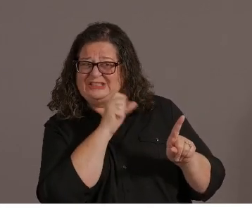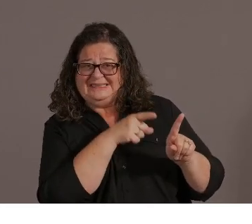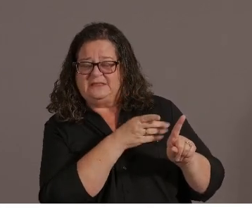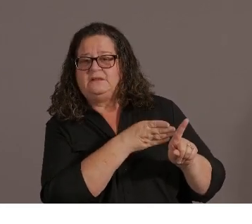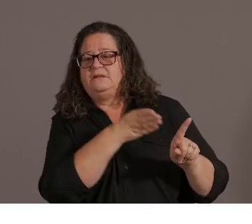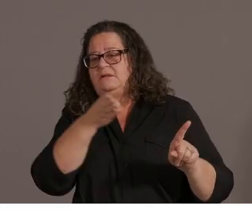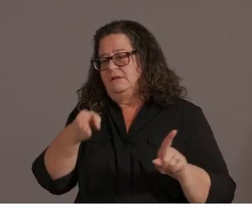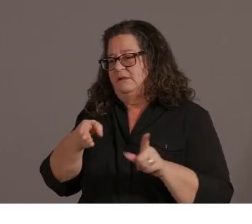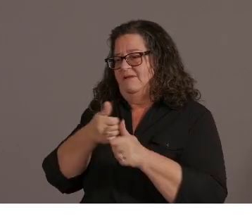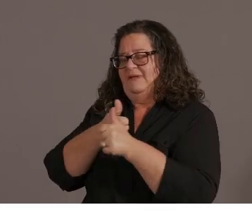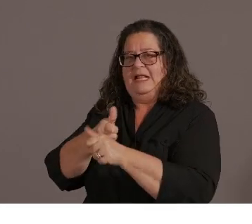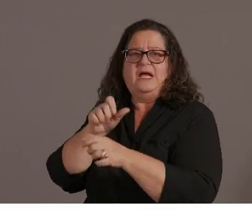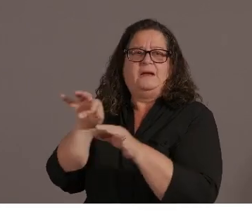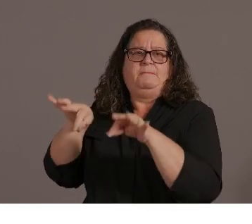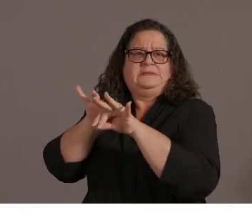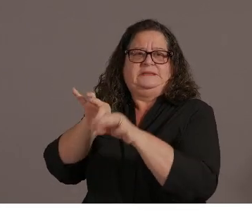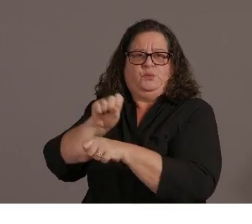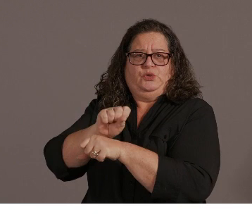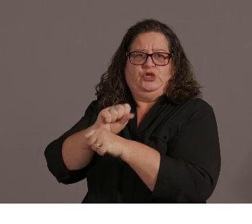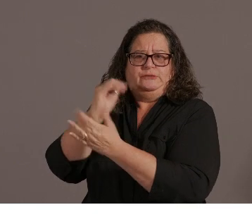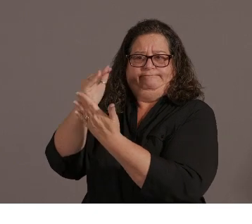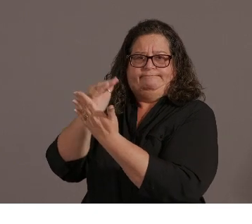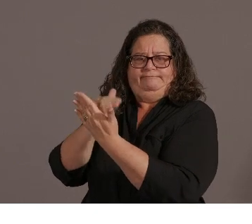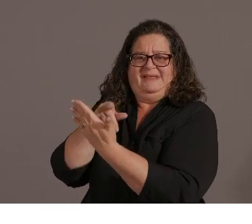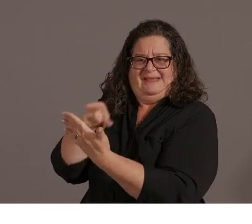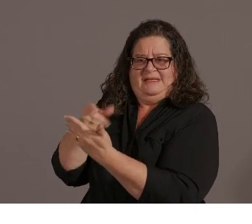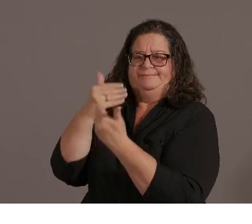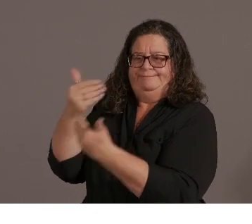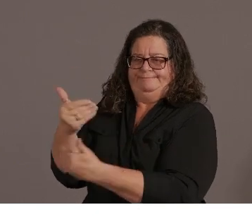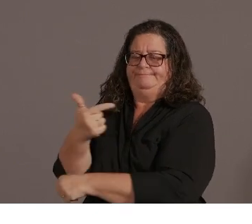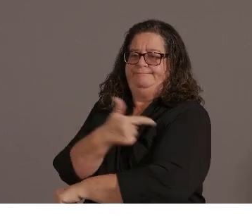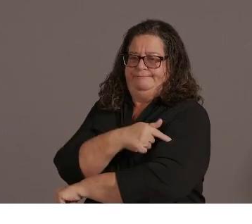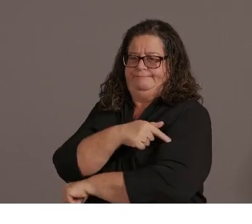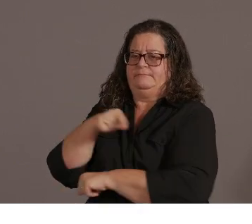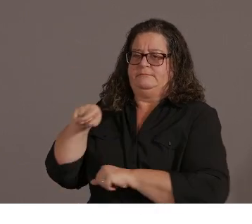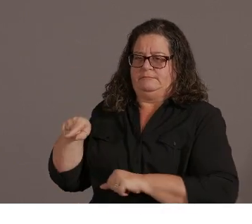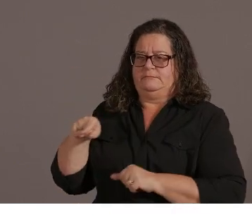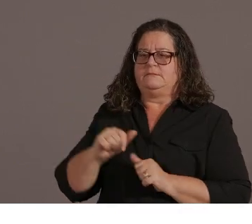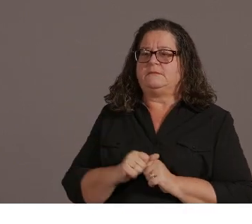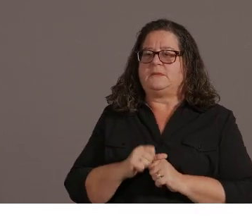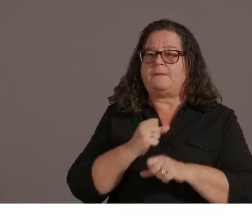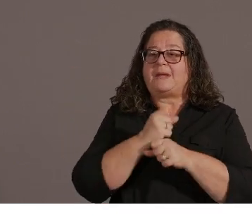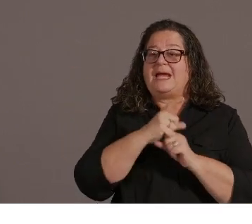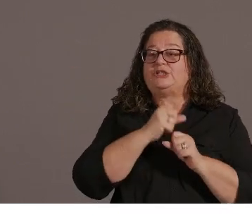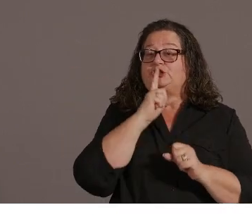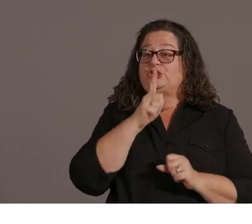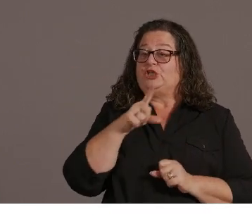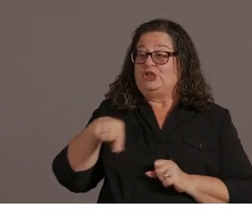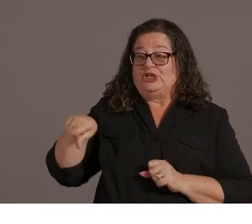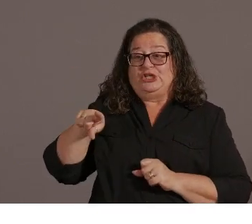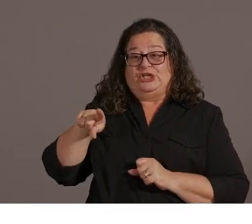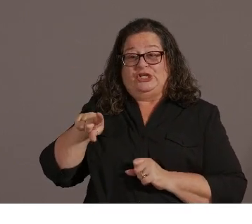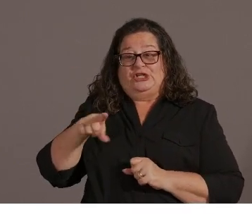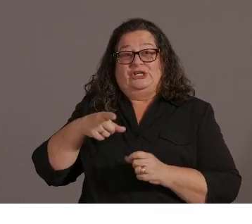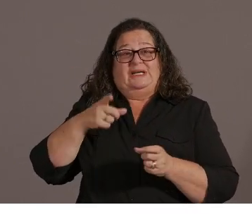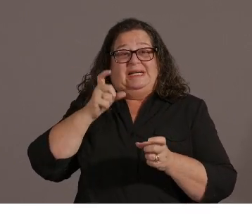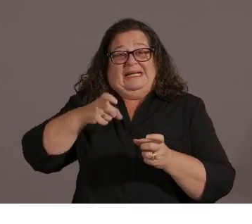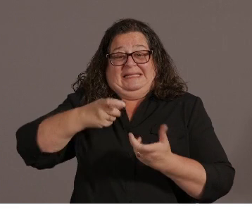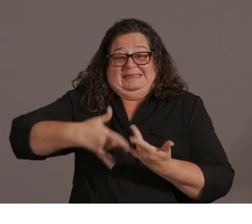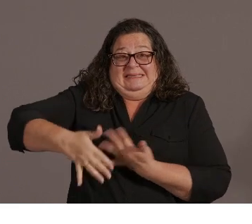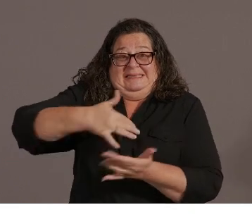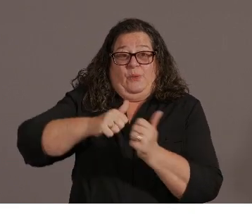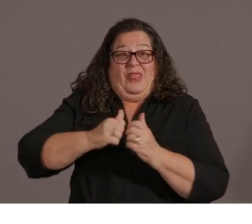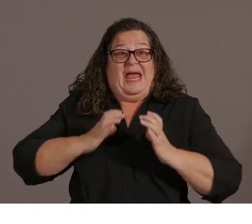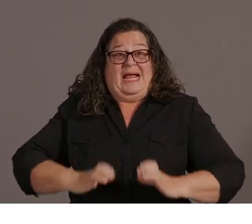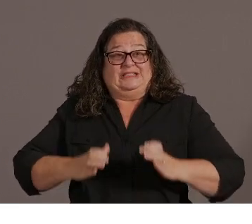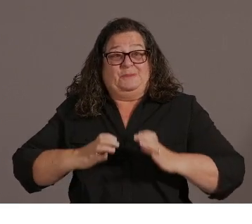places. But those frontline workers, we want to make sure that because they have to come into constant contact with the public or their